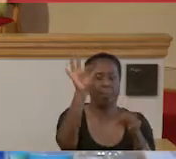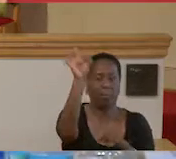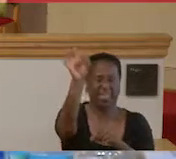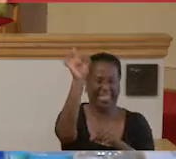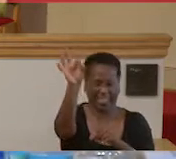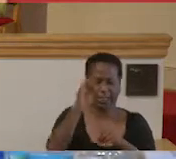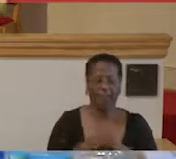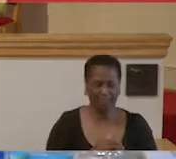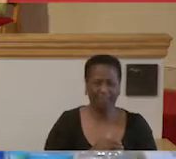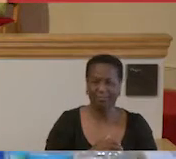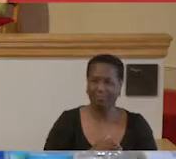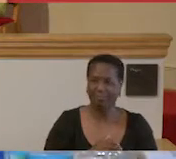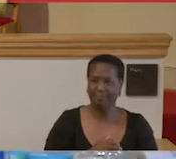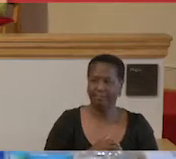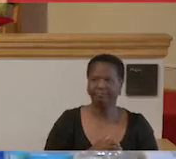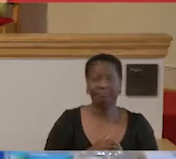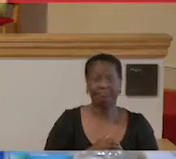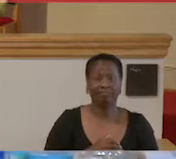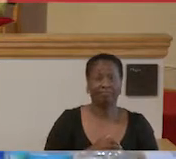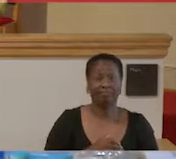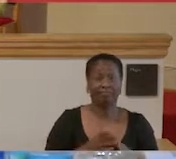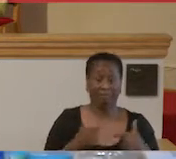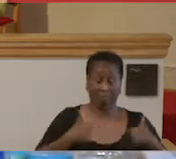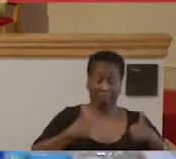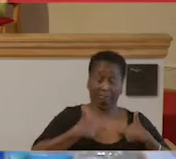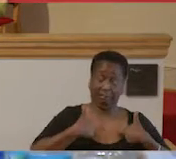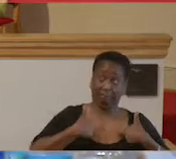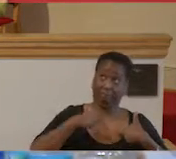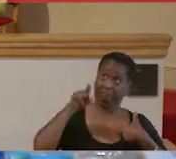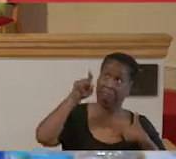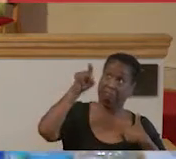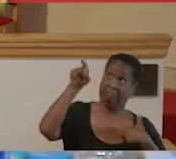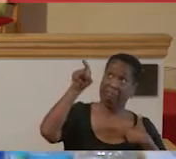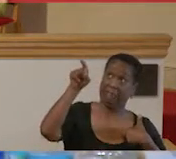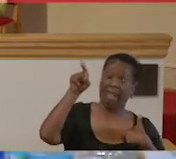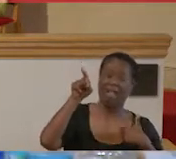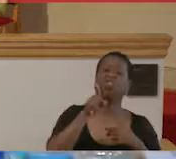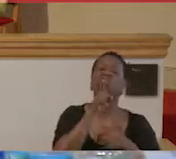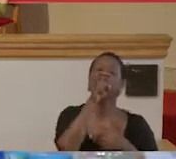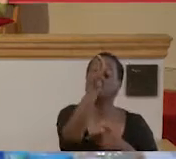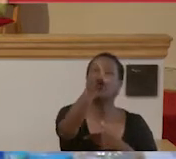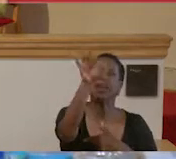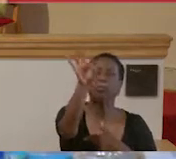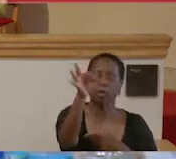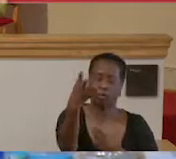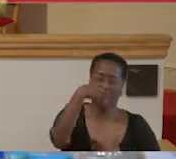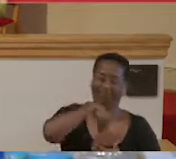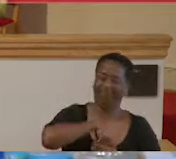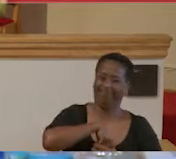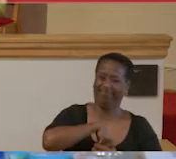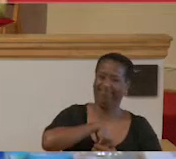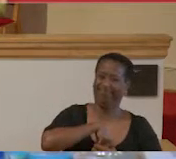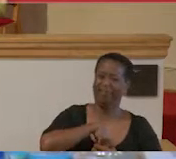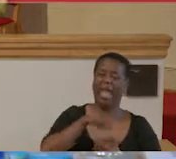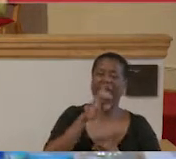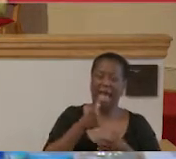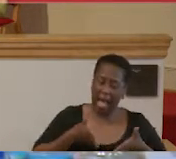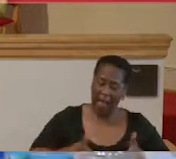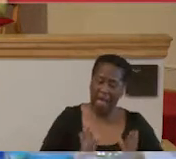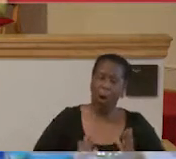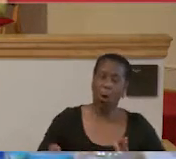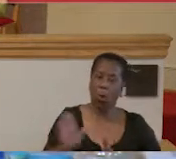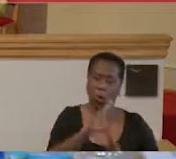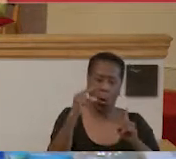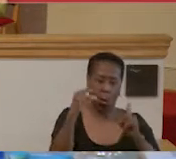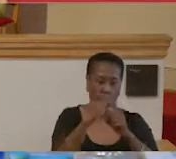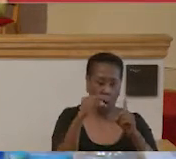us with the real preacher from on high and within. And dear God, allow your word to leap from